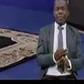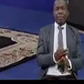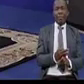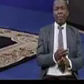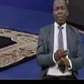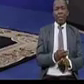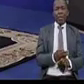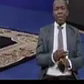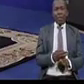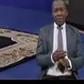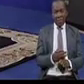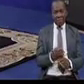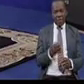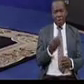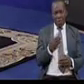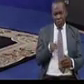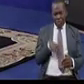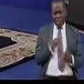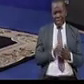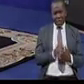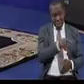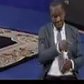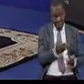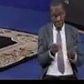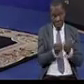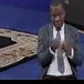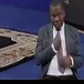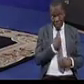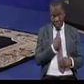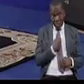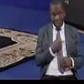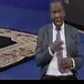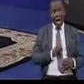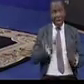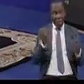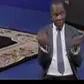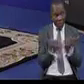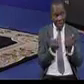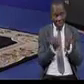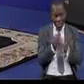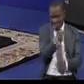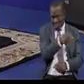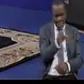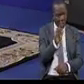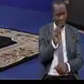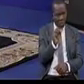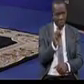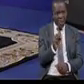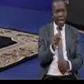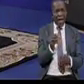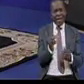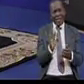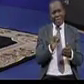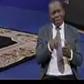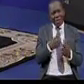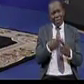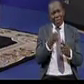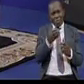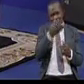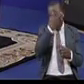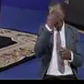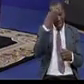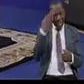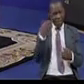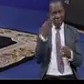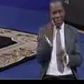do this? I'm ready for you. And then we abandon our faith. And you understand? To be translated and